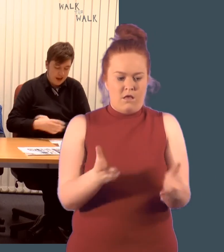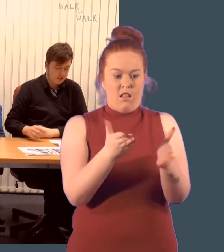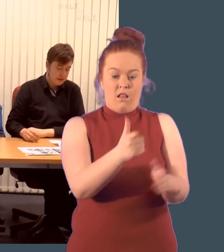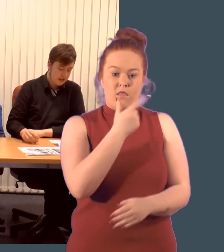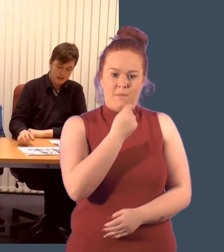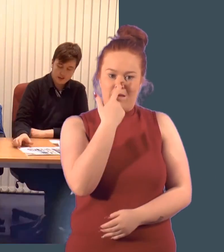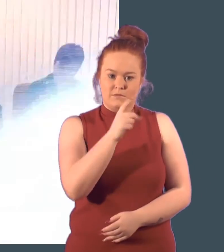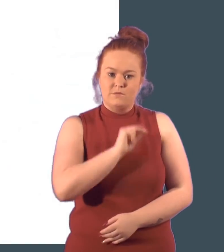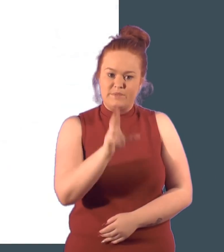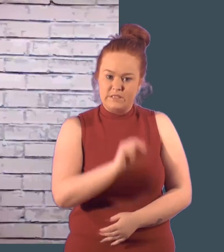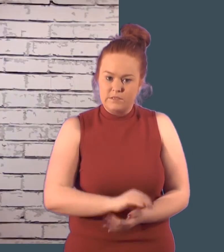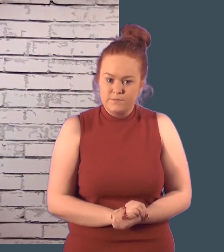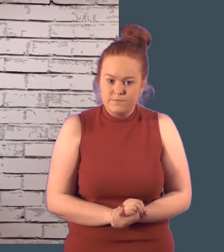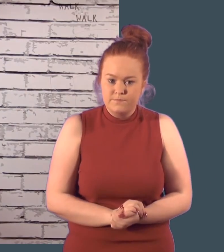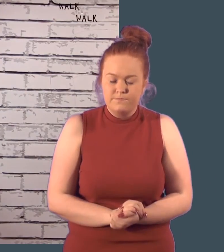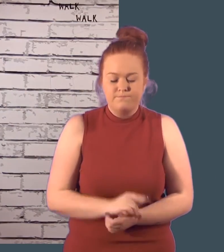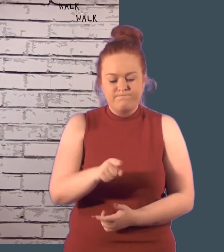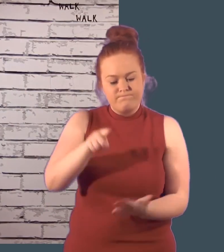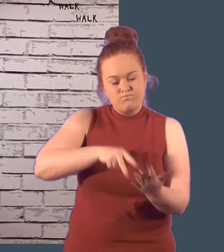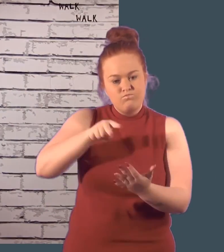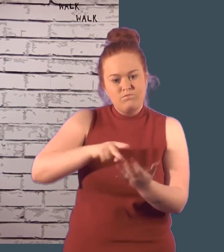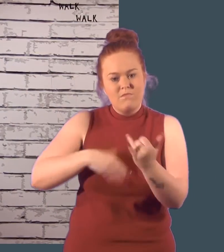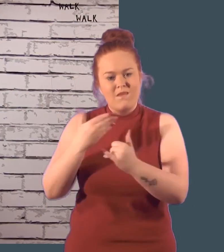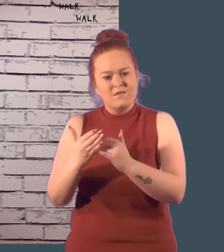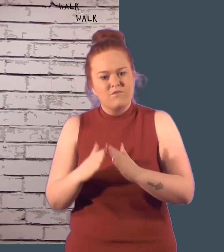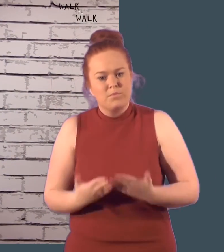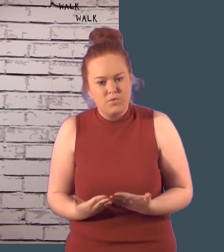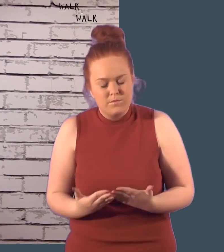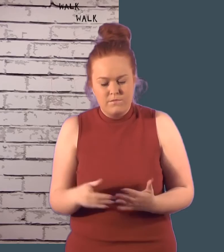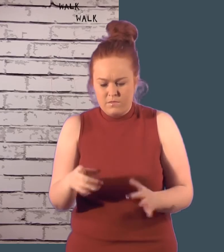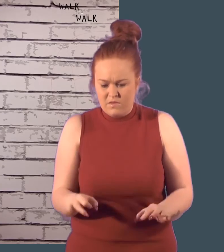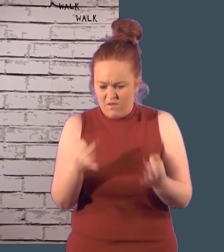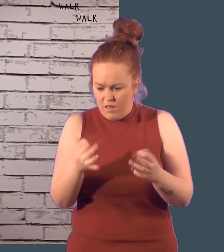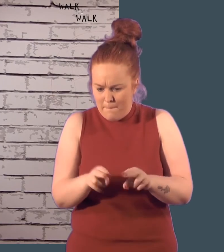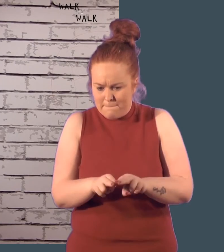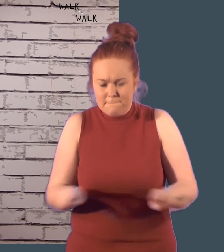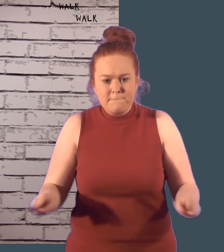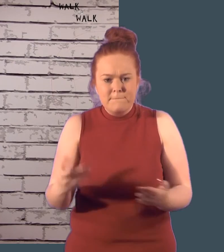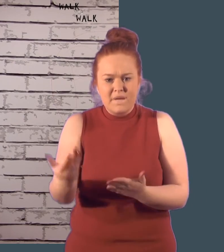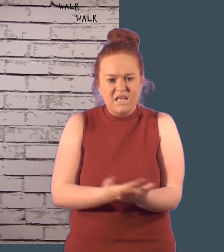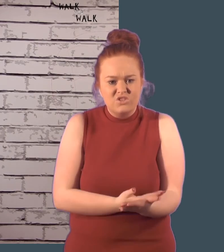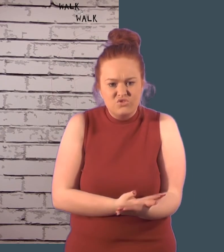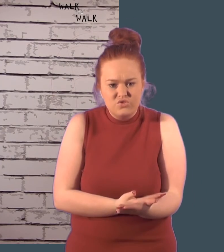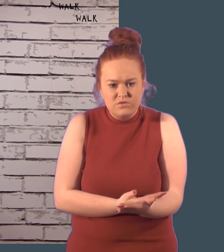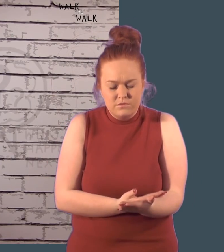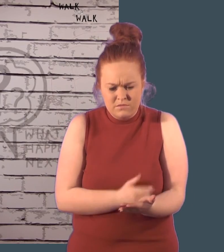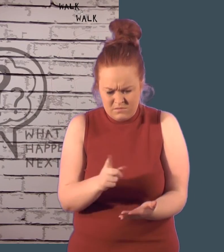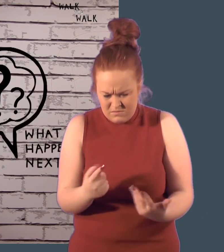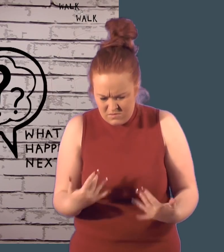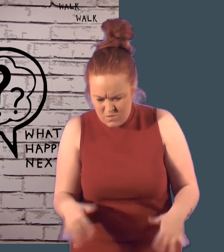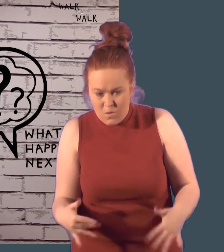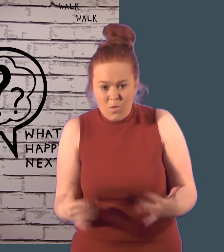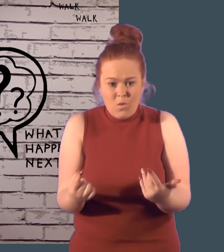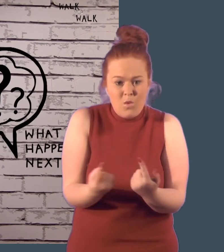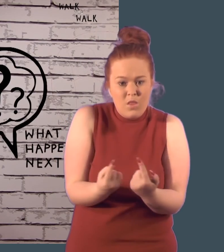let the man speak. You'll read to the end of the book, and then you'll find this almost blank page. The only